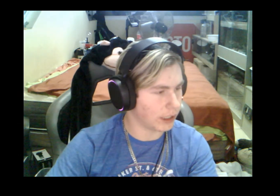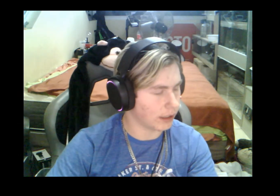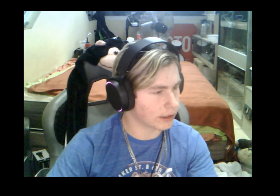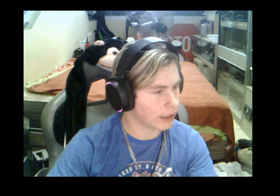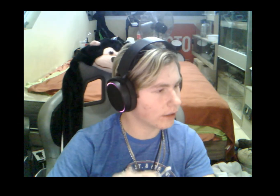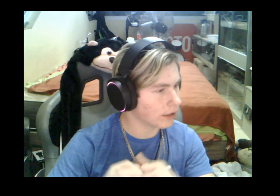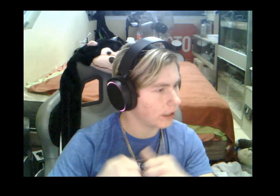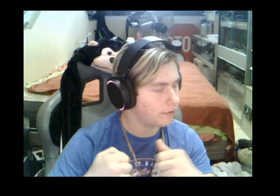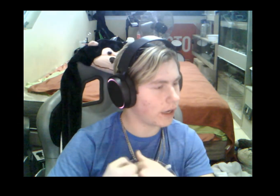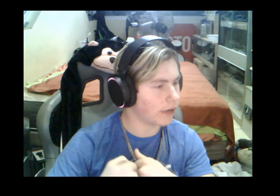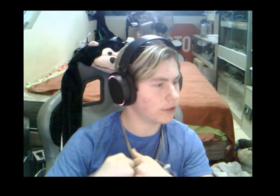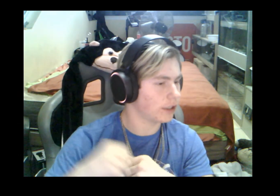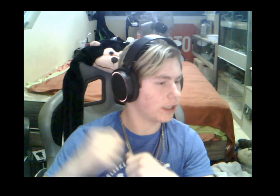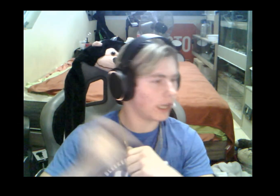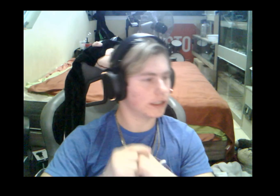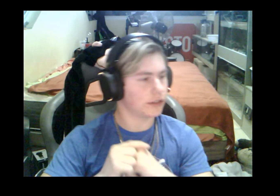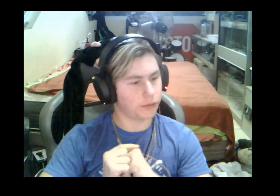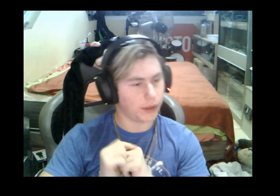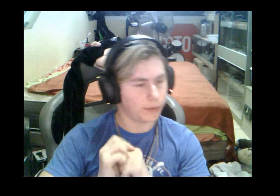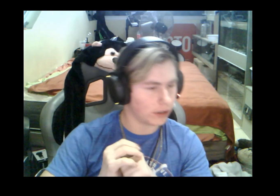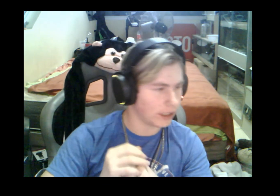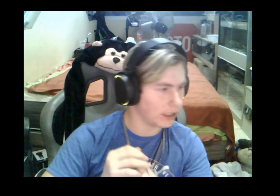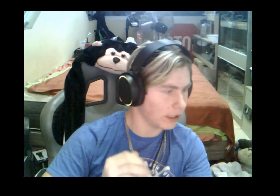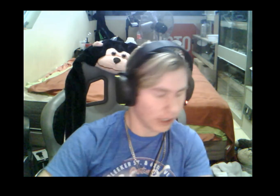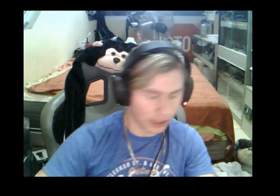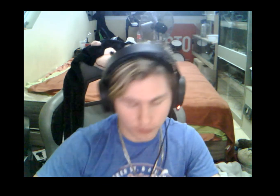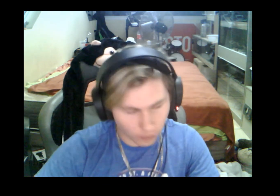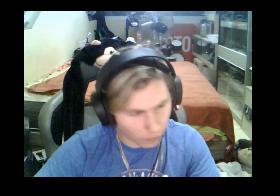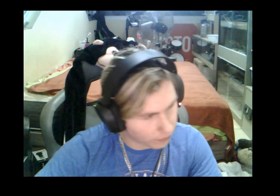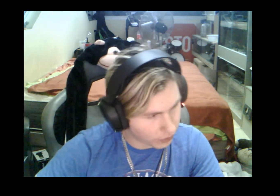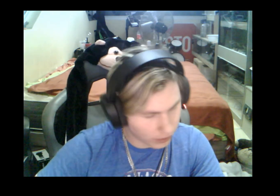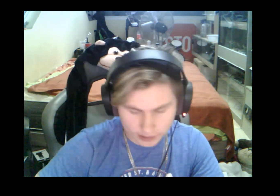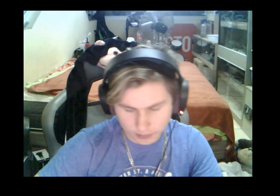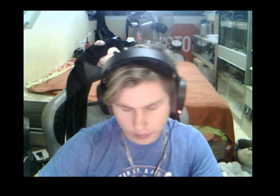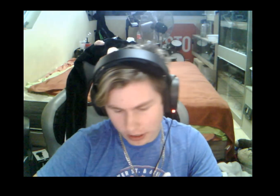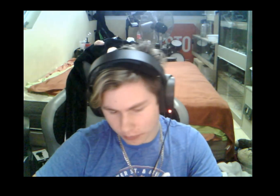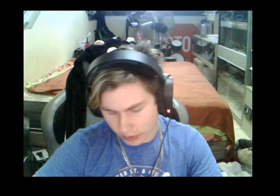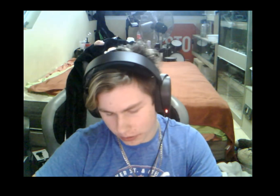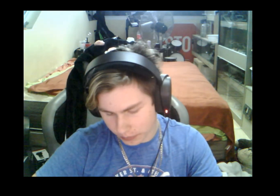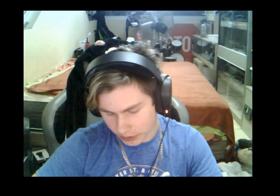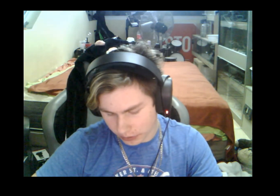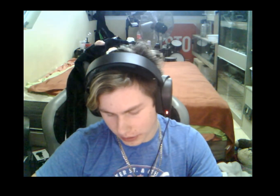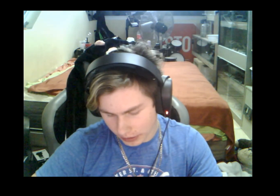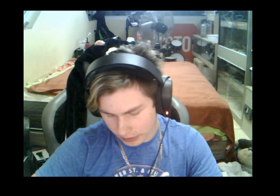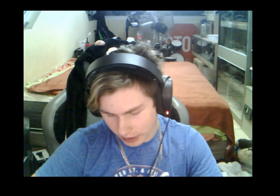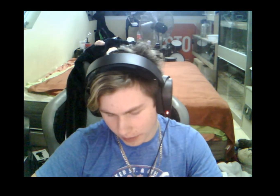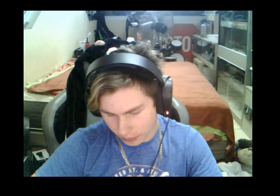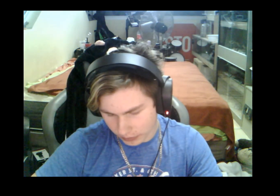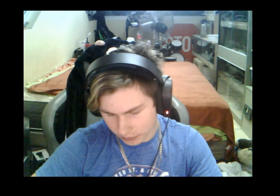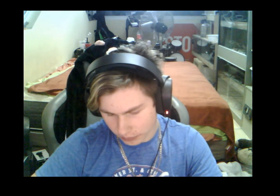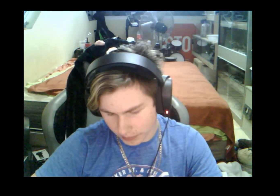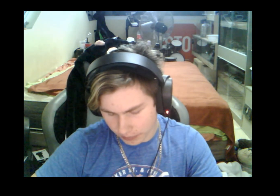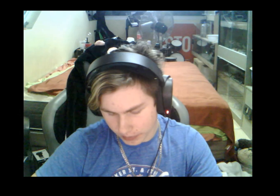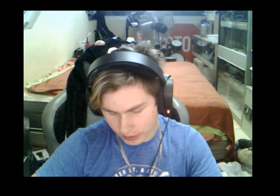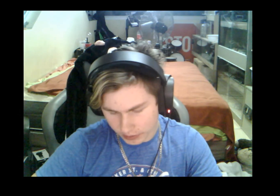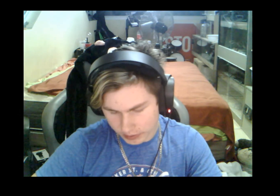But yeah, there's currently 592 people on here. If all of you guys subscribe, we could be doing like an AirPod giveaway maybe this